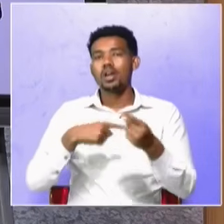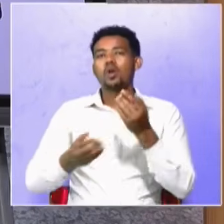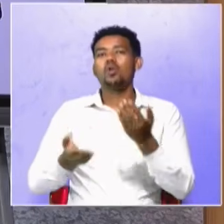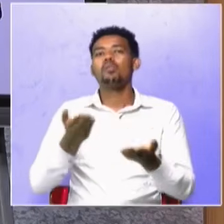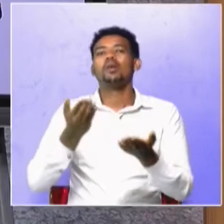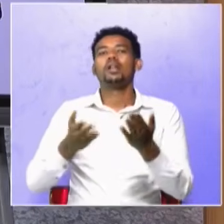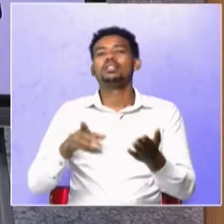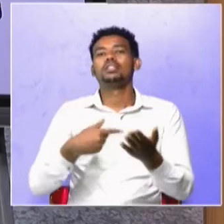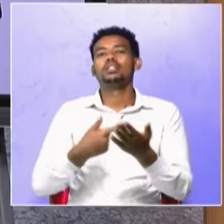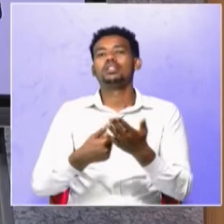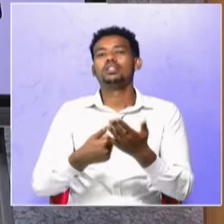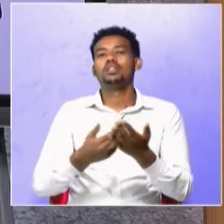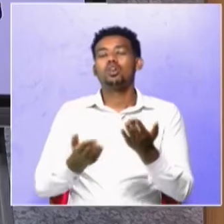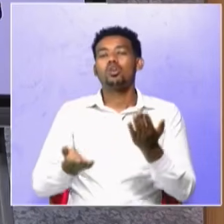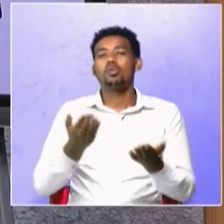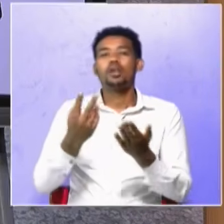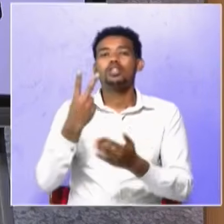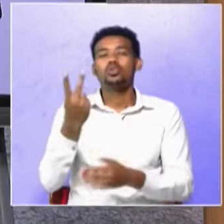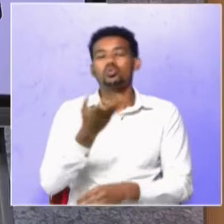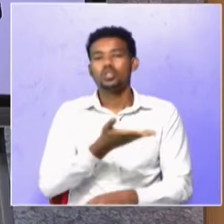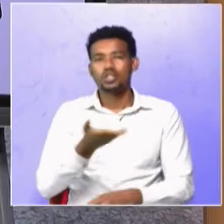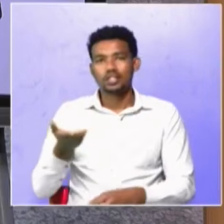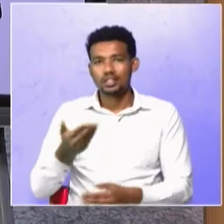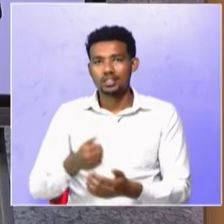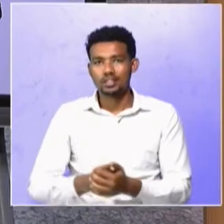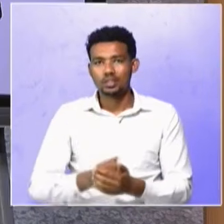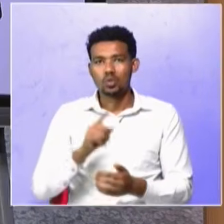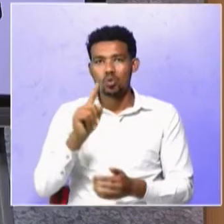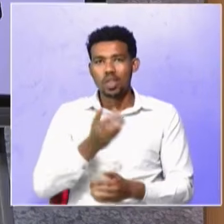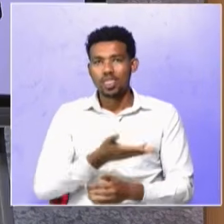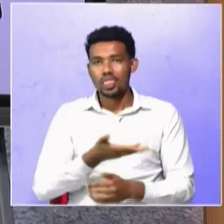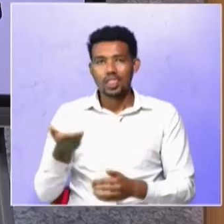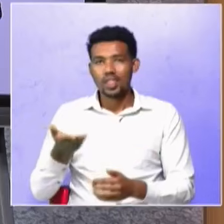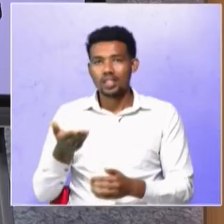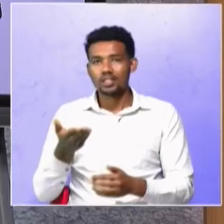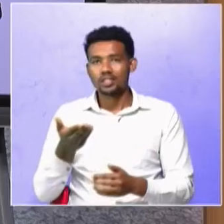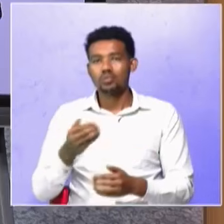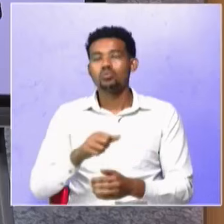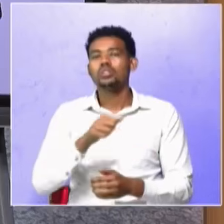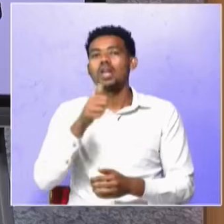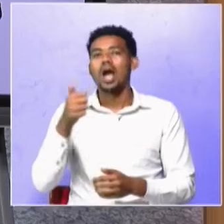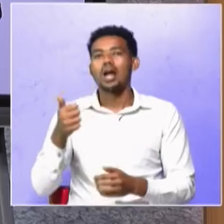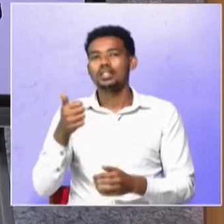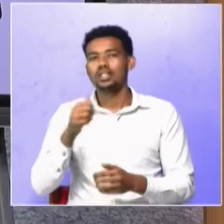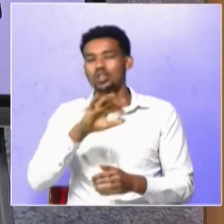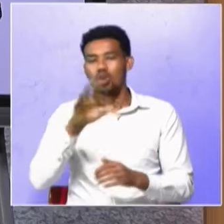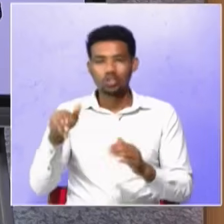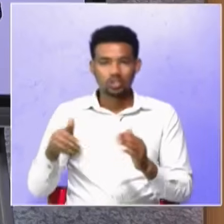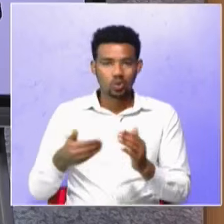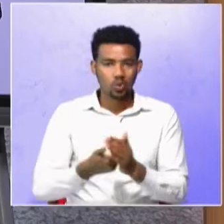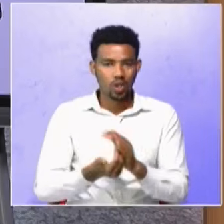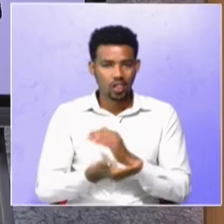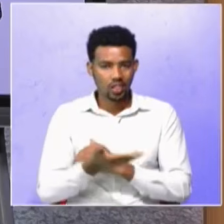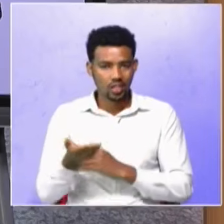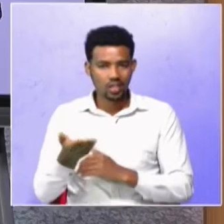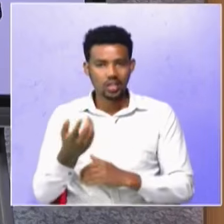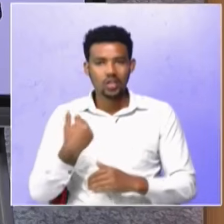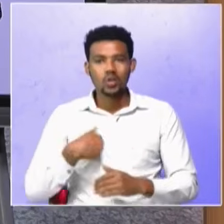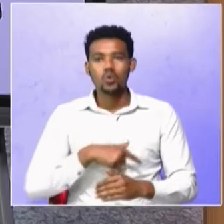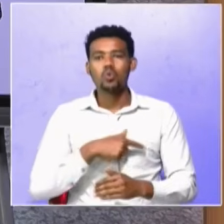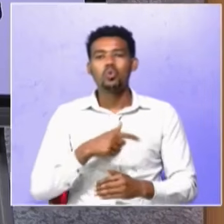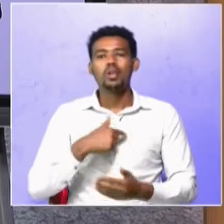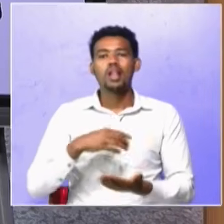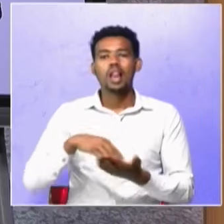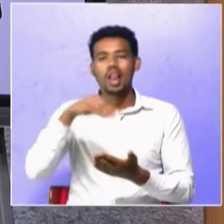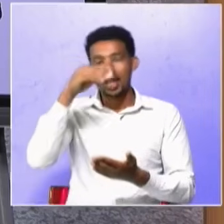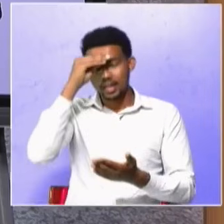comparison, it's comparing two things or one thing with other or the whole thing. We will learn